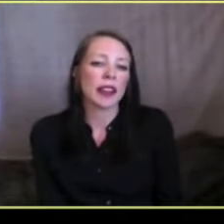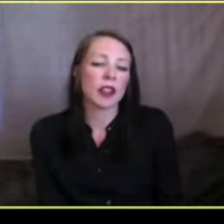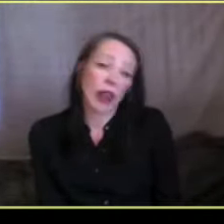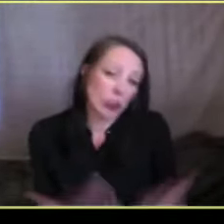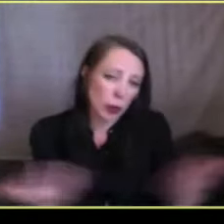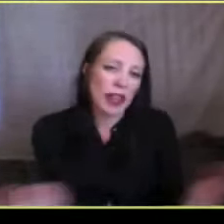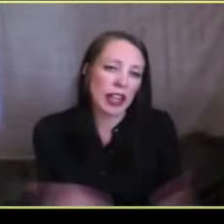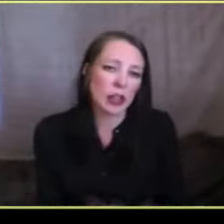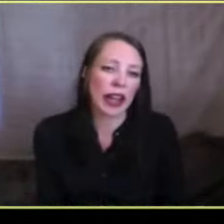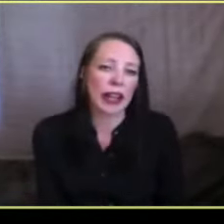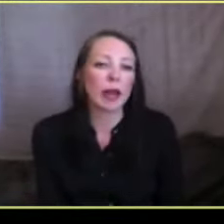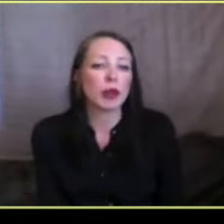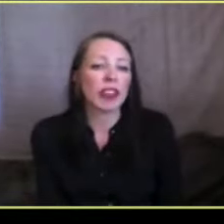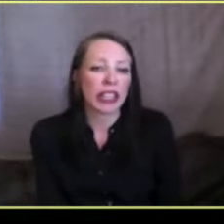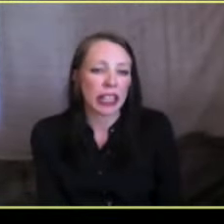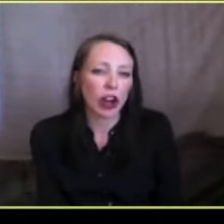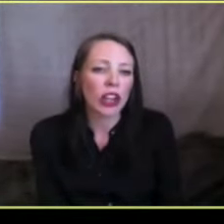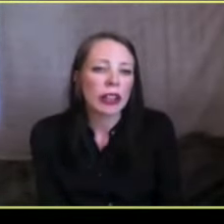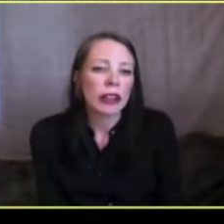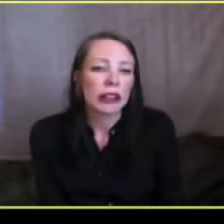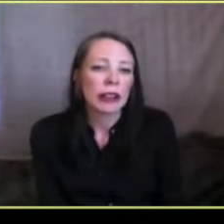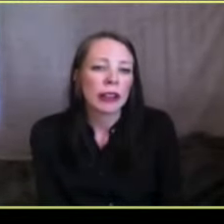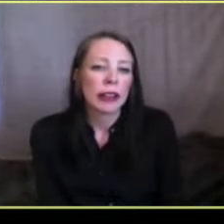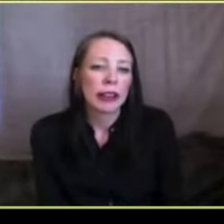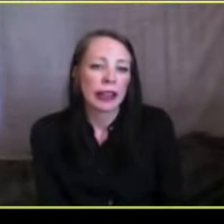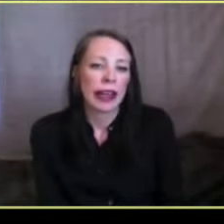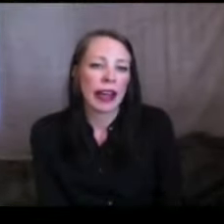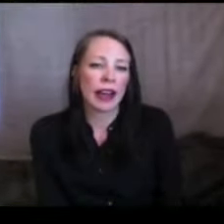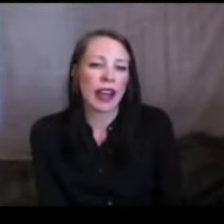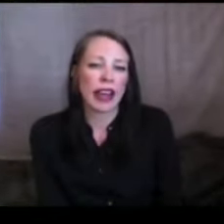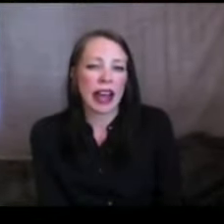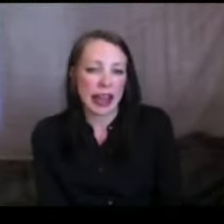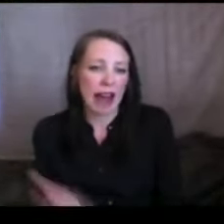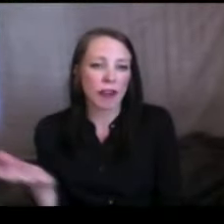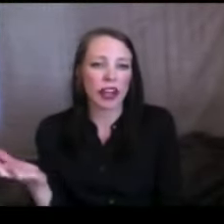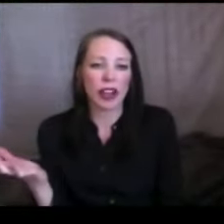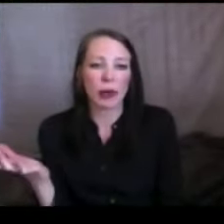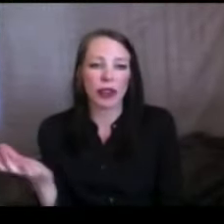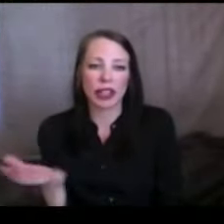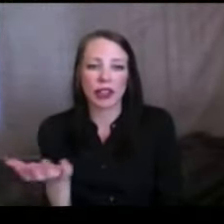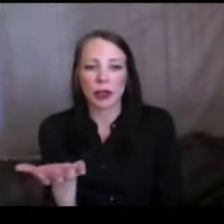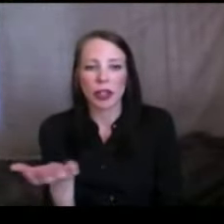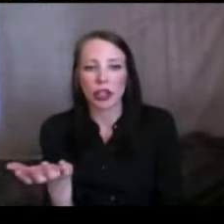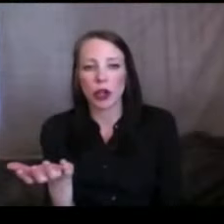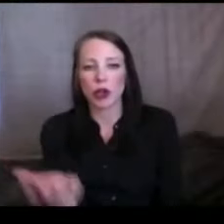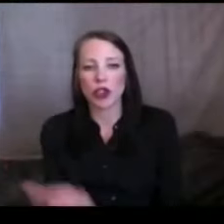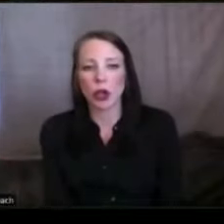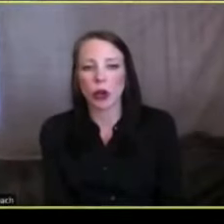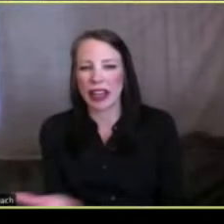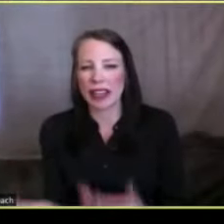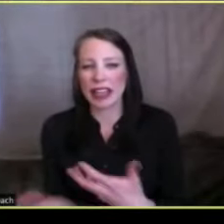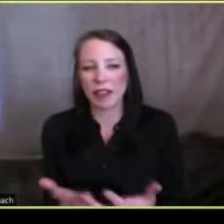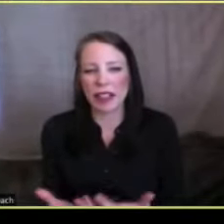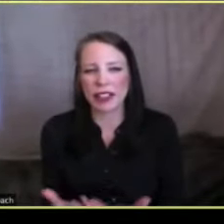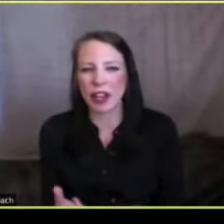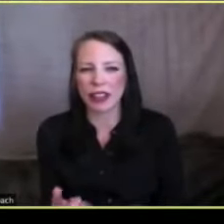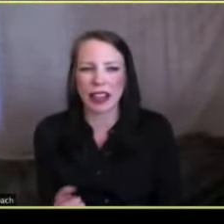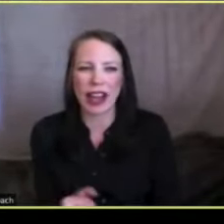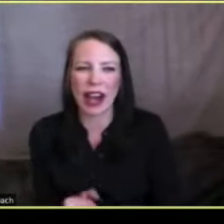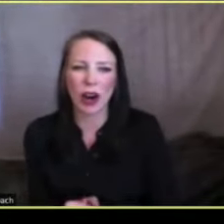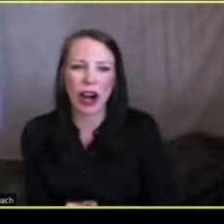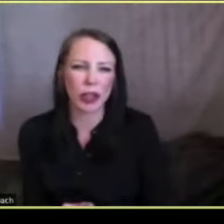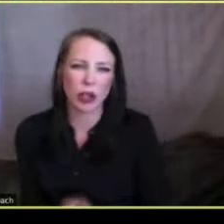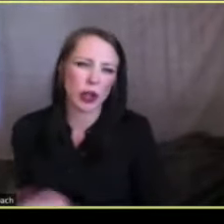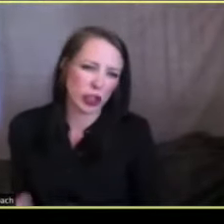And so that's why I ended up moving here. Okay. And then in Africa, they really, showed that deafness there. It's